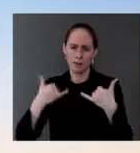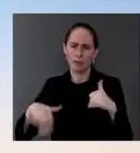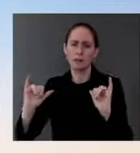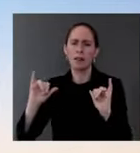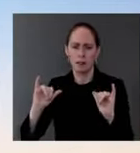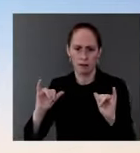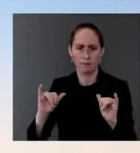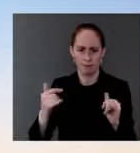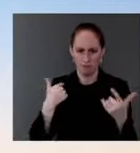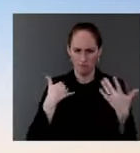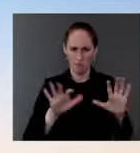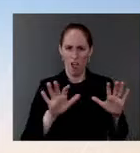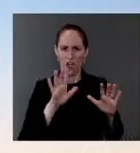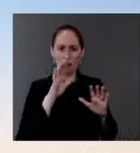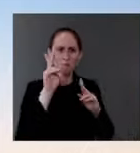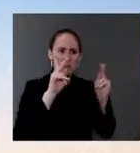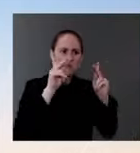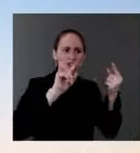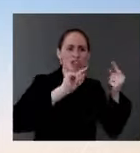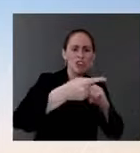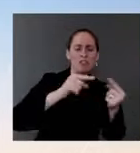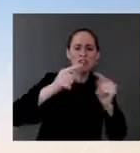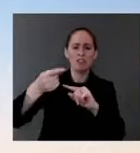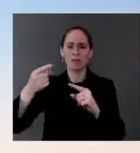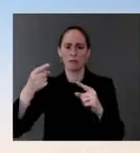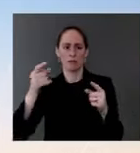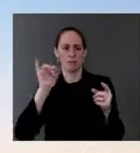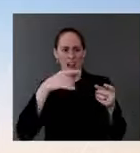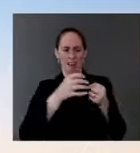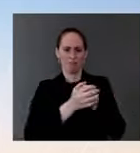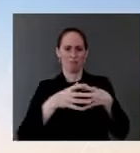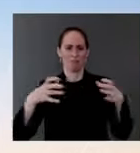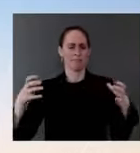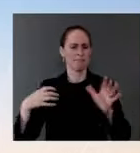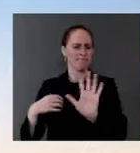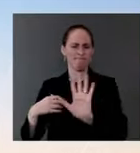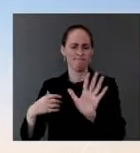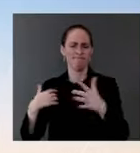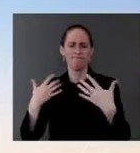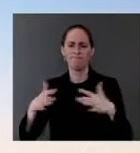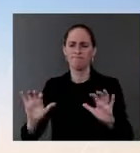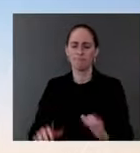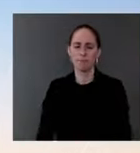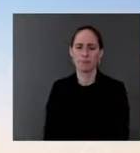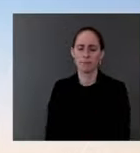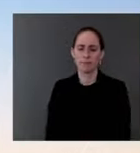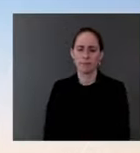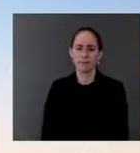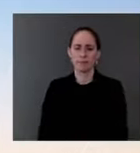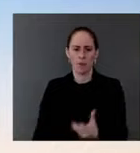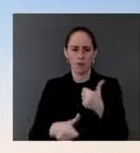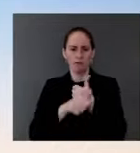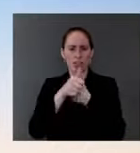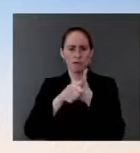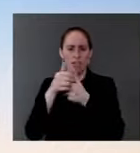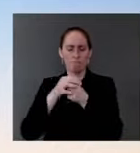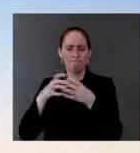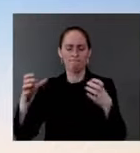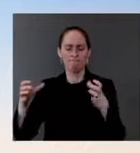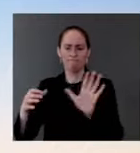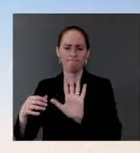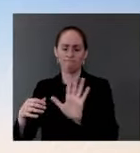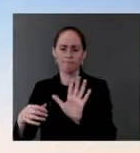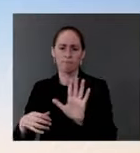or rebirth place in the region. And we have also been clear that we will not allow terrorists to threaten the homeland from Afghanistan, and we will hold